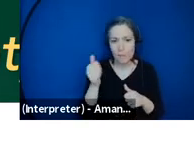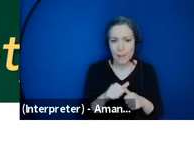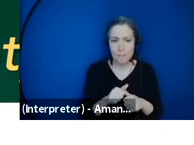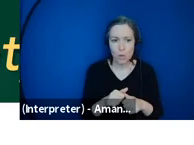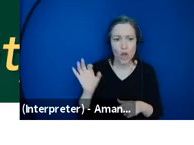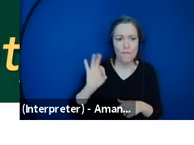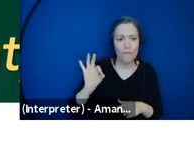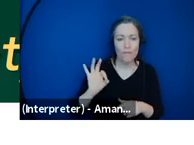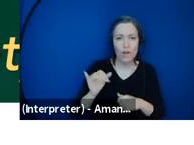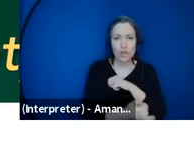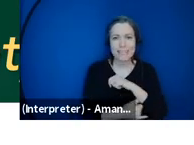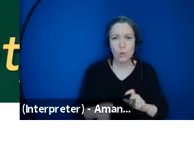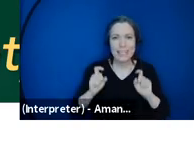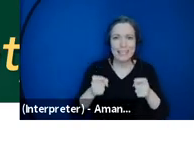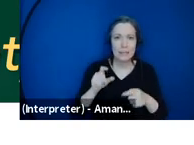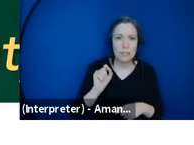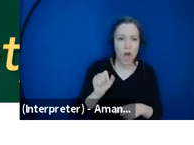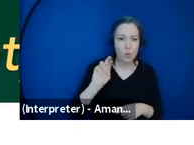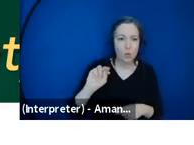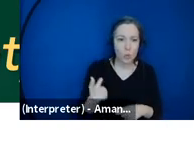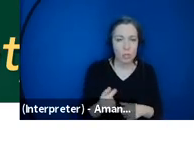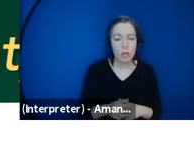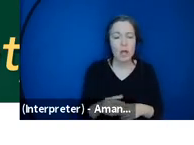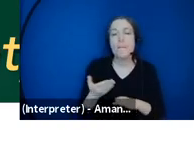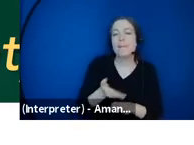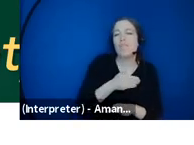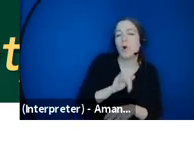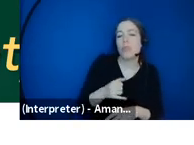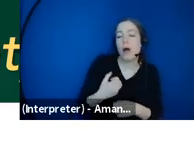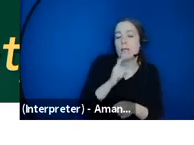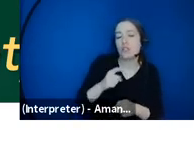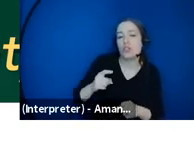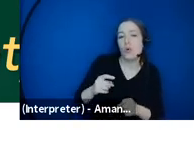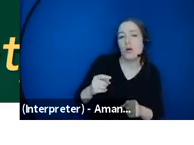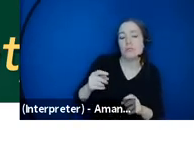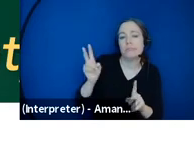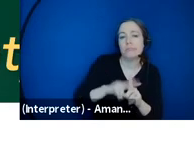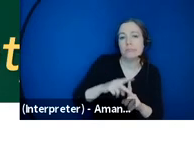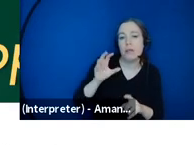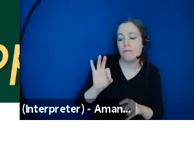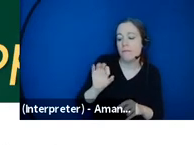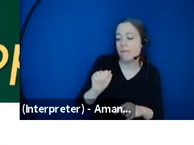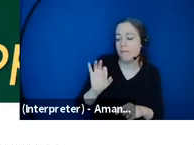You'll want to make sure your FAFSA is filed before you start this because they do ask you to report some of the data from your FAFSA.